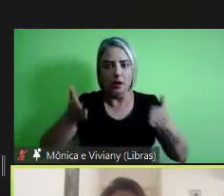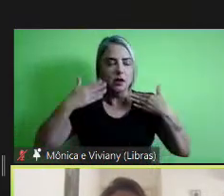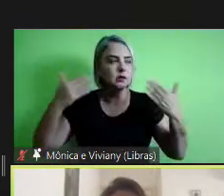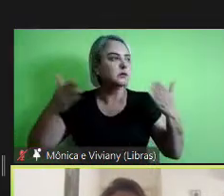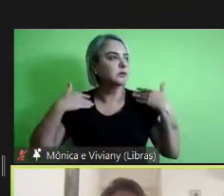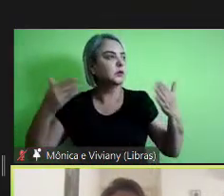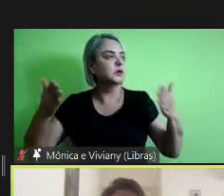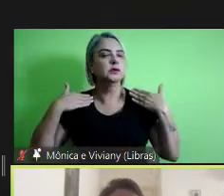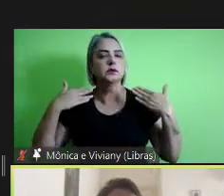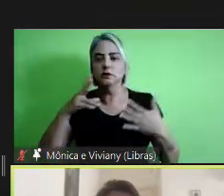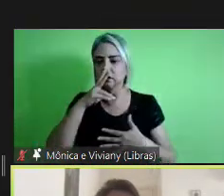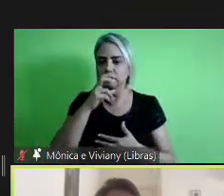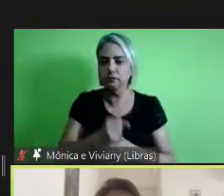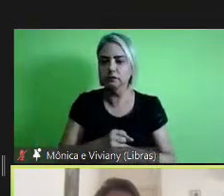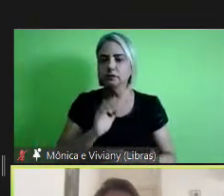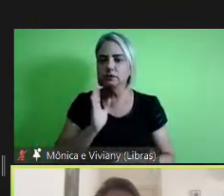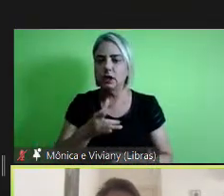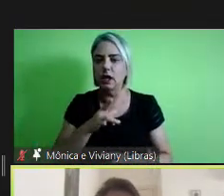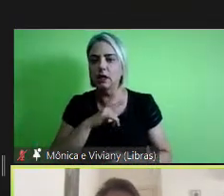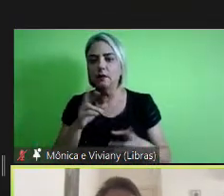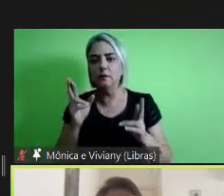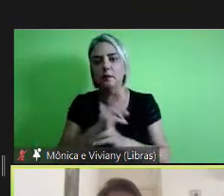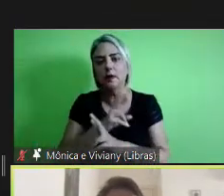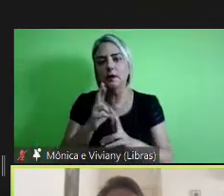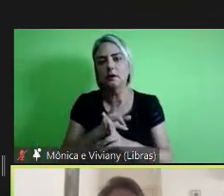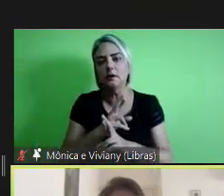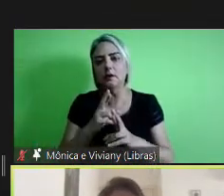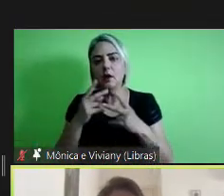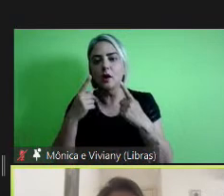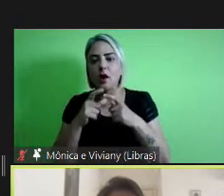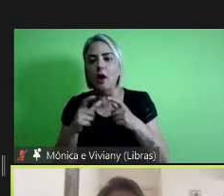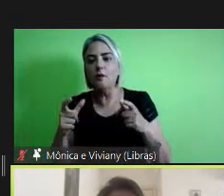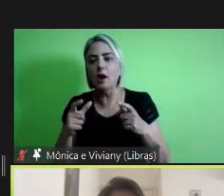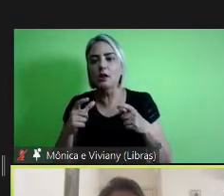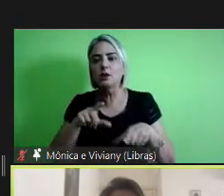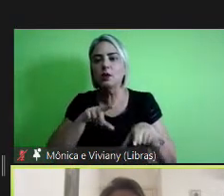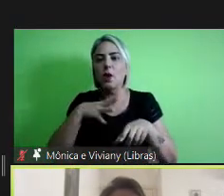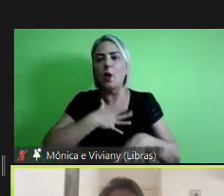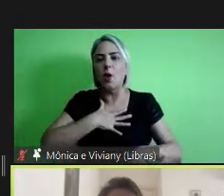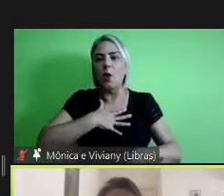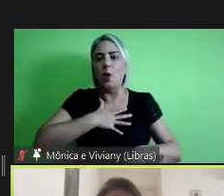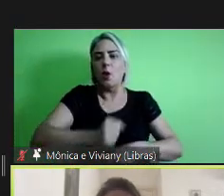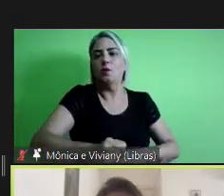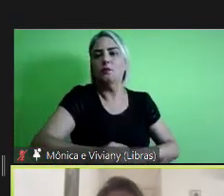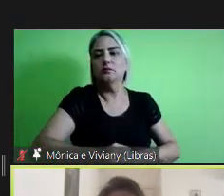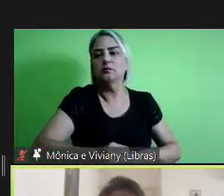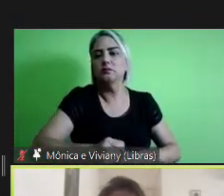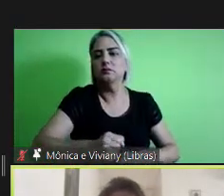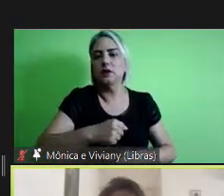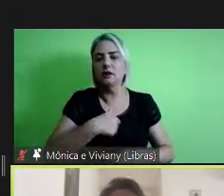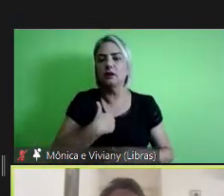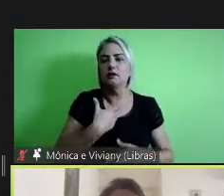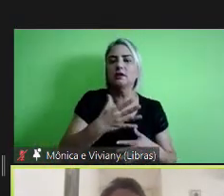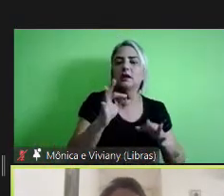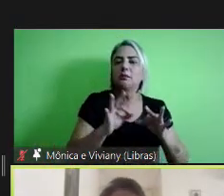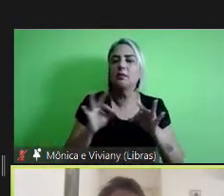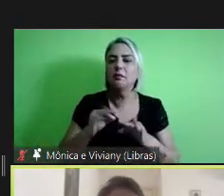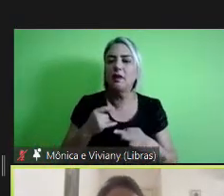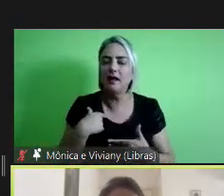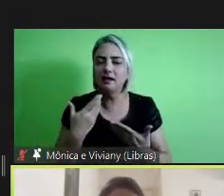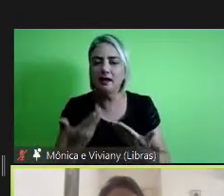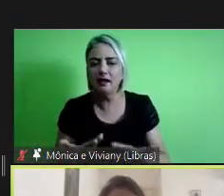this situation. When we have a very strong and intense heat wave, this is correlated with the increase in the number of suicides.